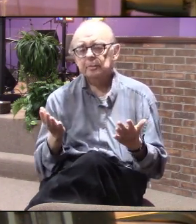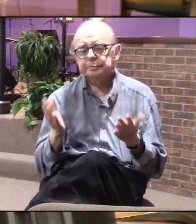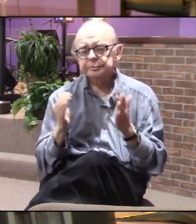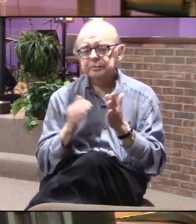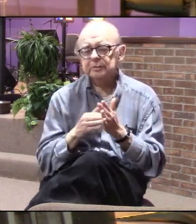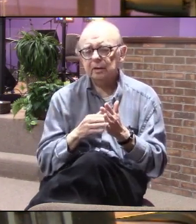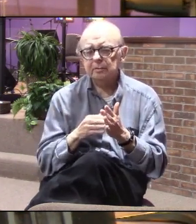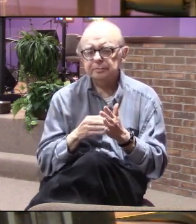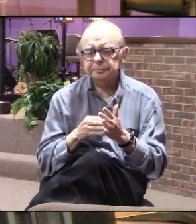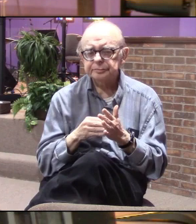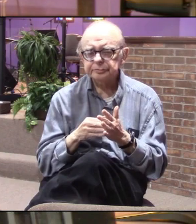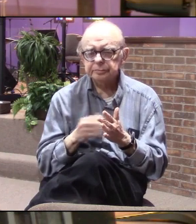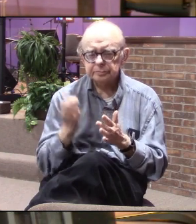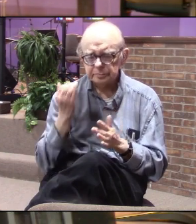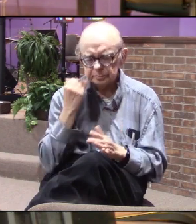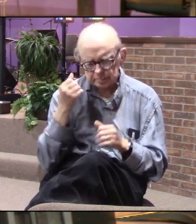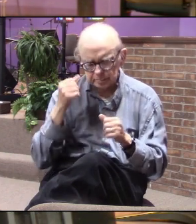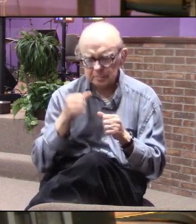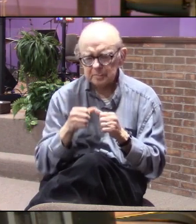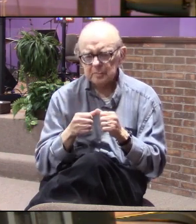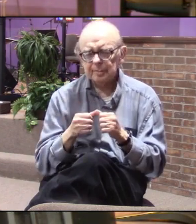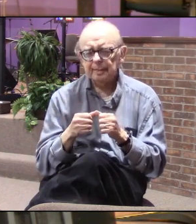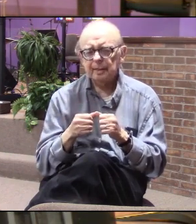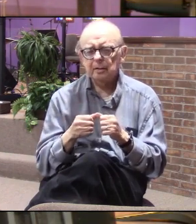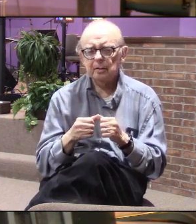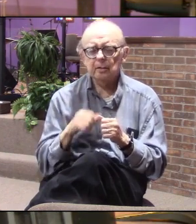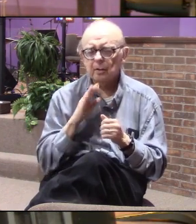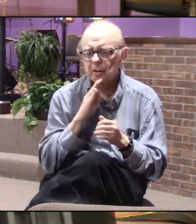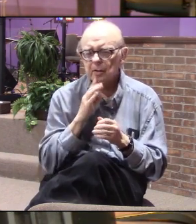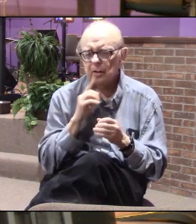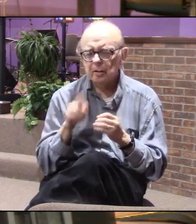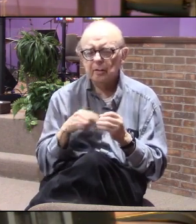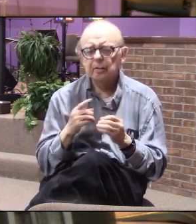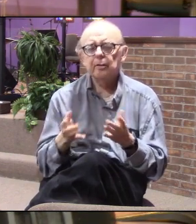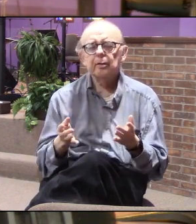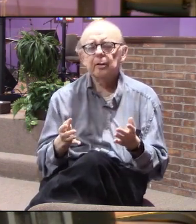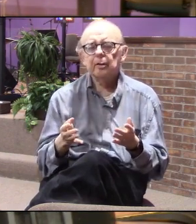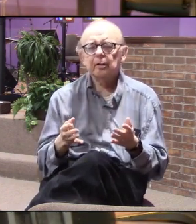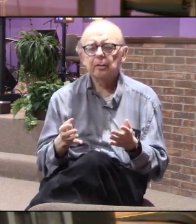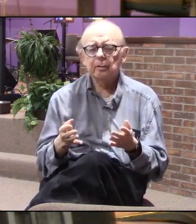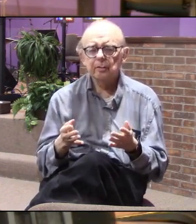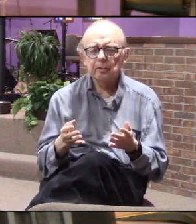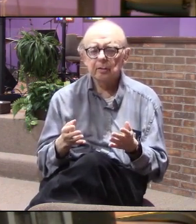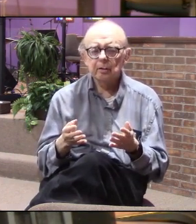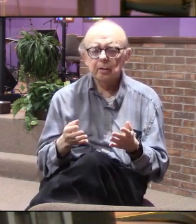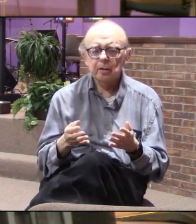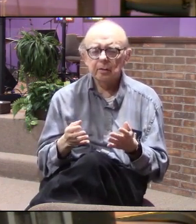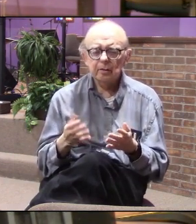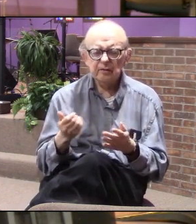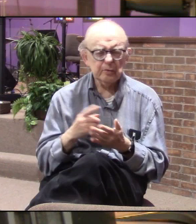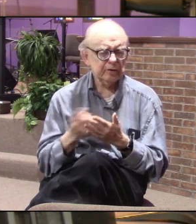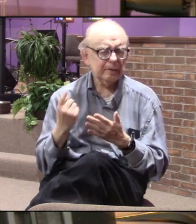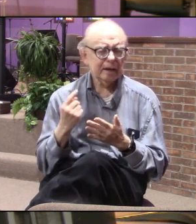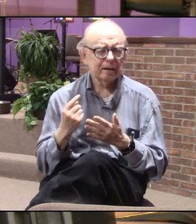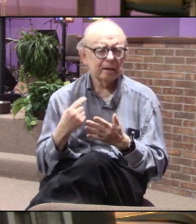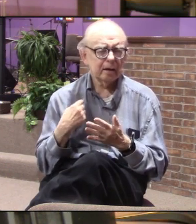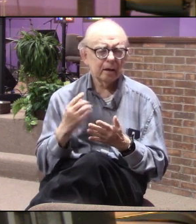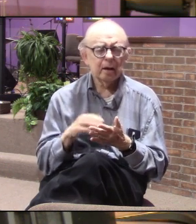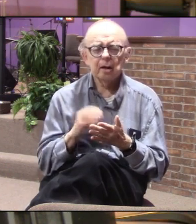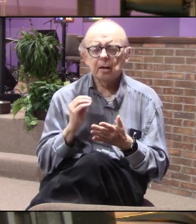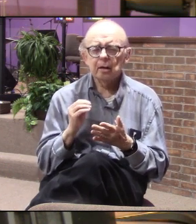again, if you remember, we talked about in a couple of weeks ago that we